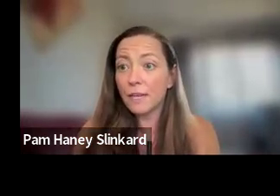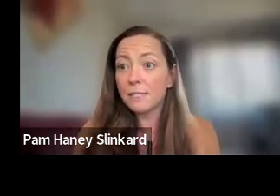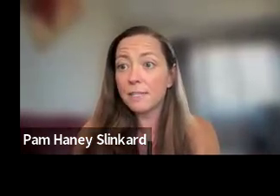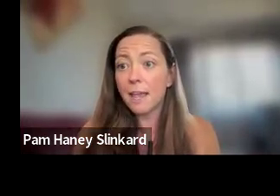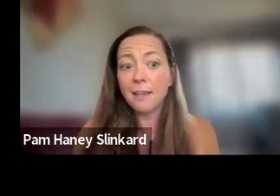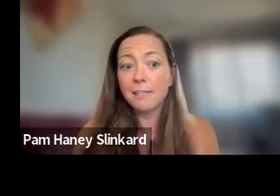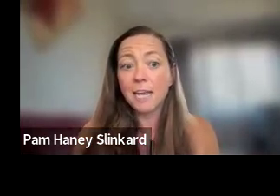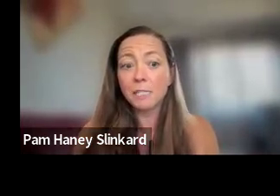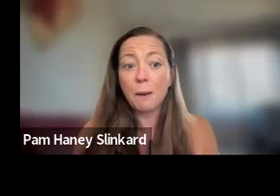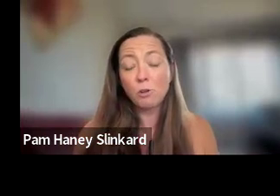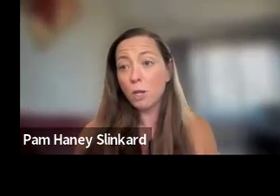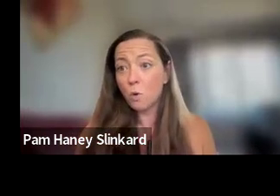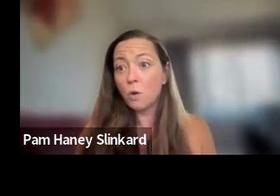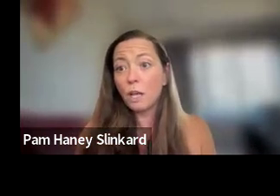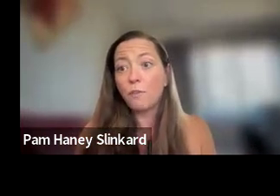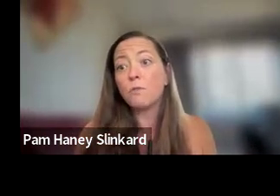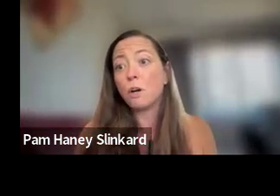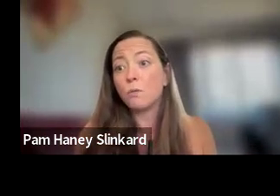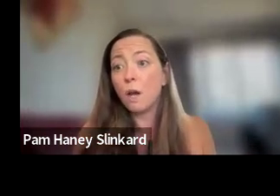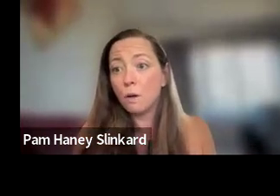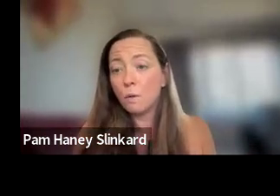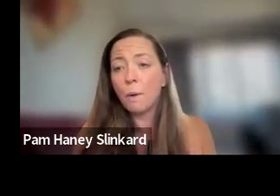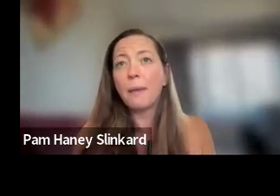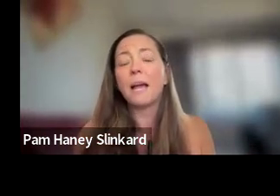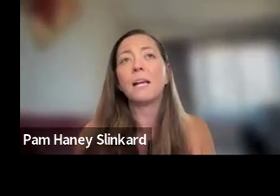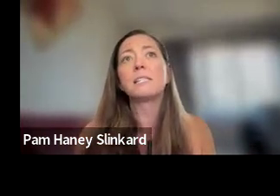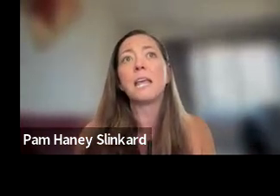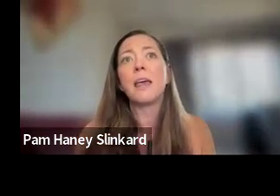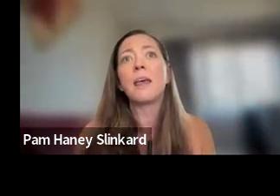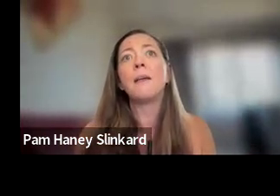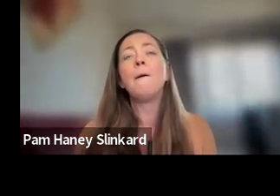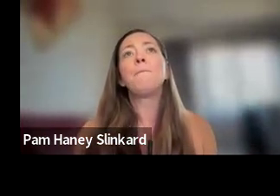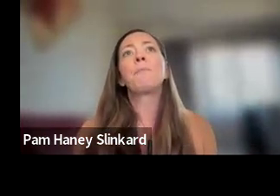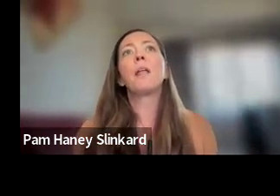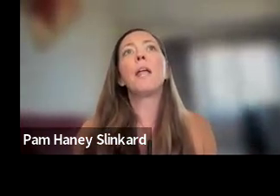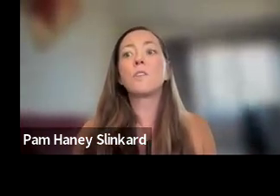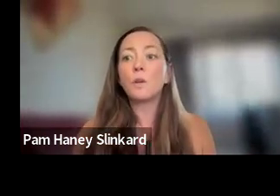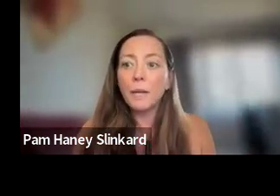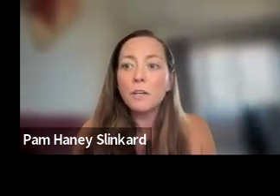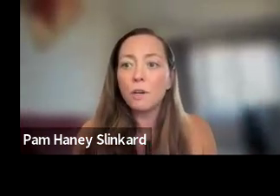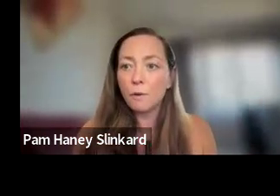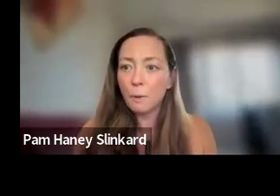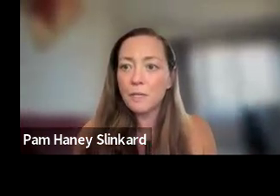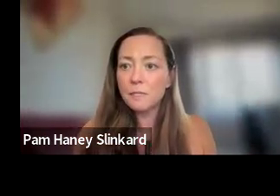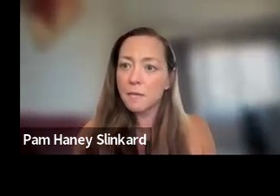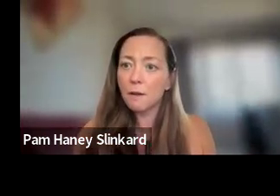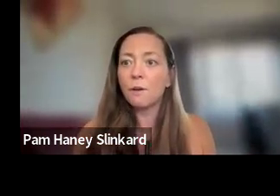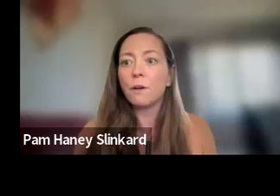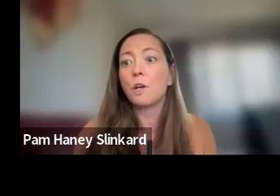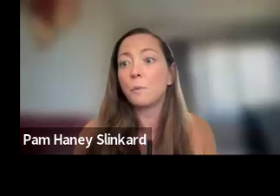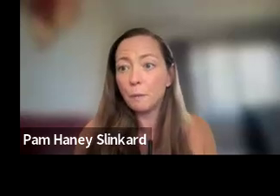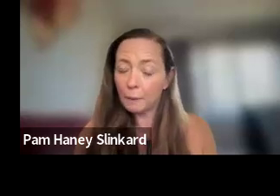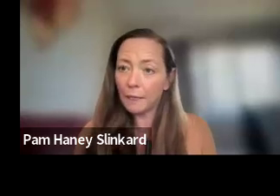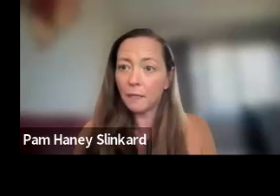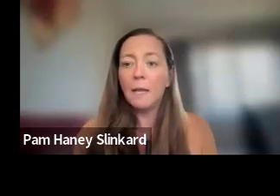Navigator service is especially cool if you don't know, because it is the creation of a